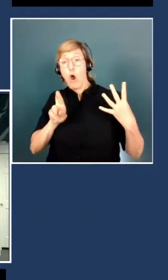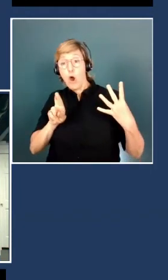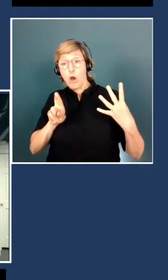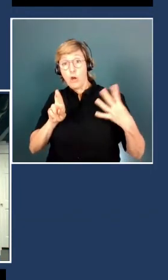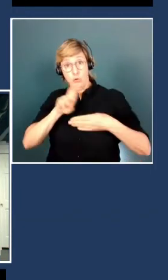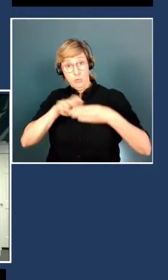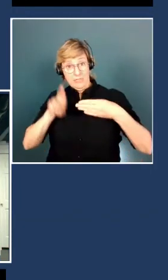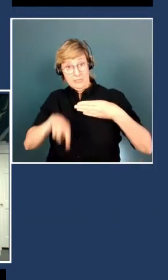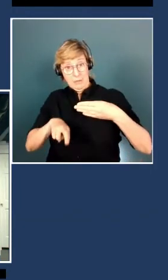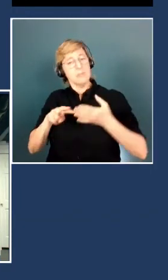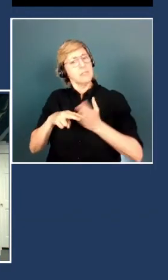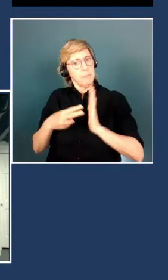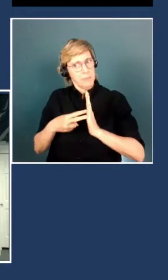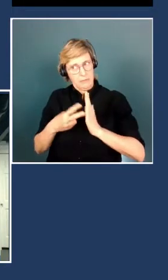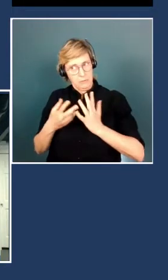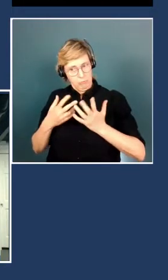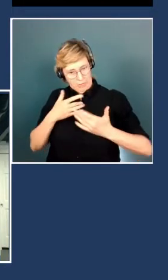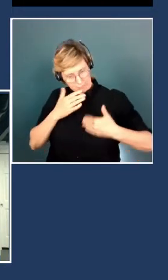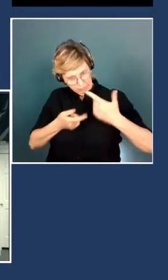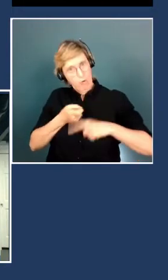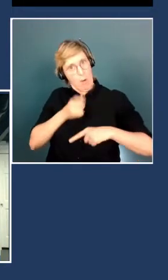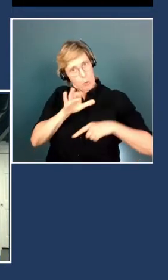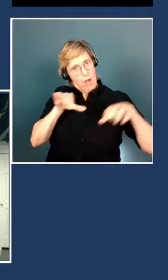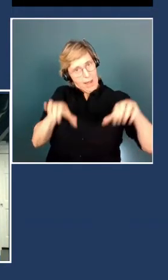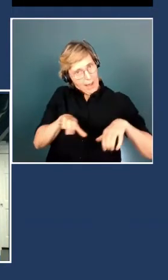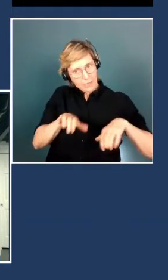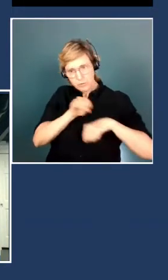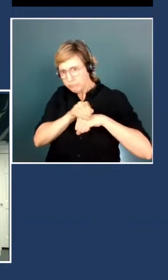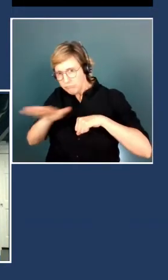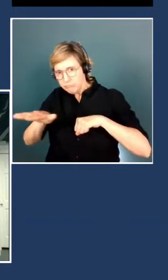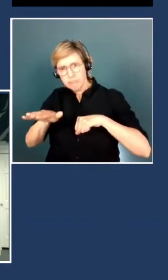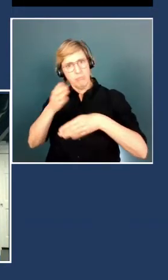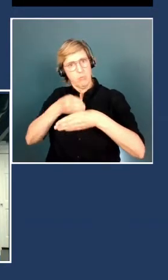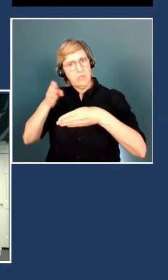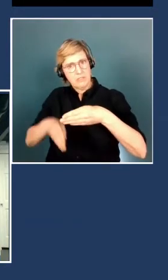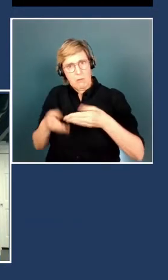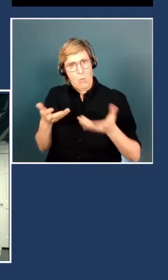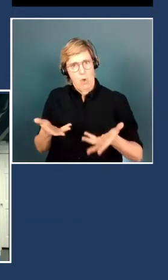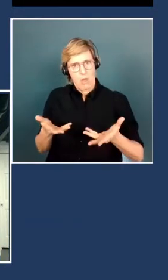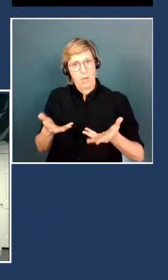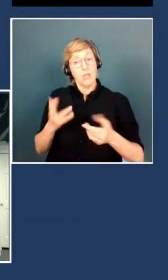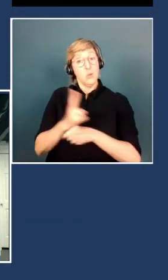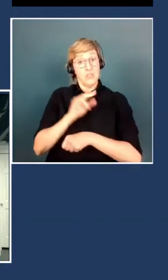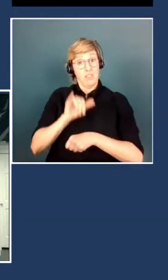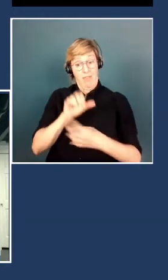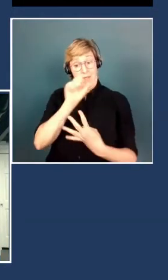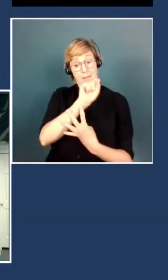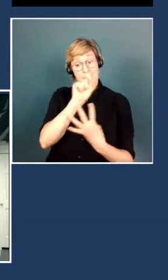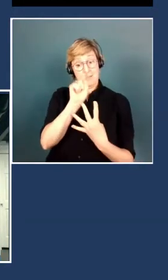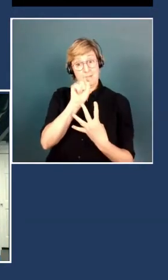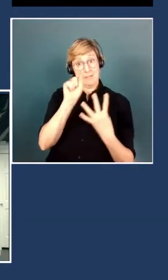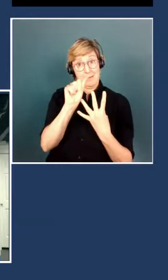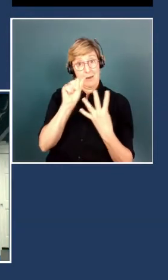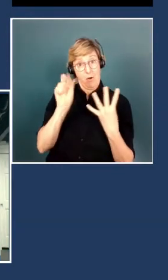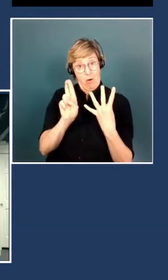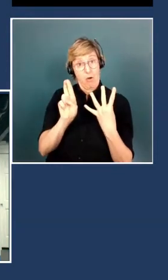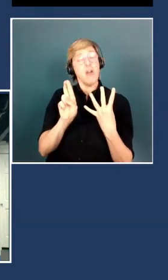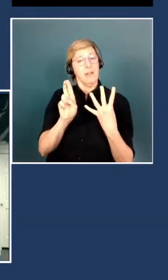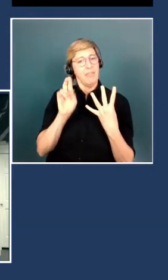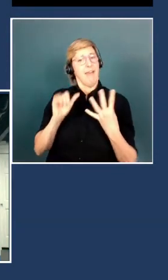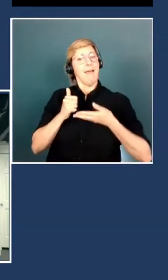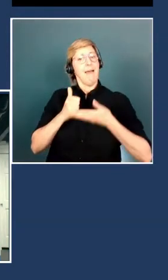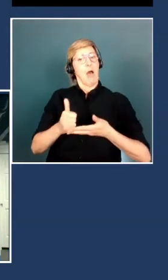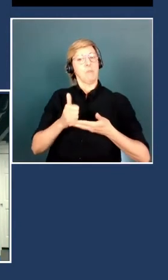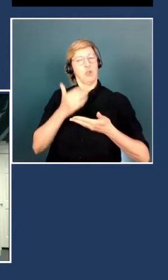what was the result of that action? So when you are using the STAR method, you are really set up using that